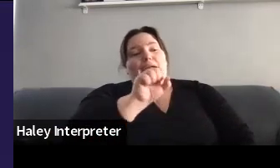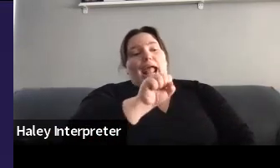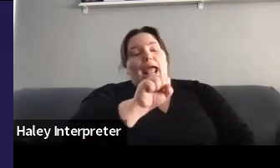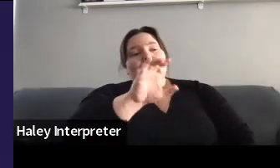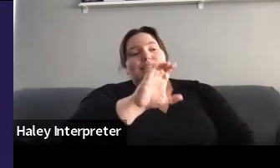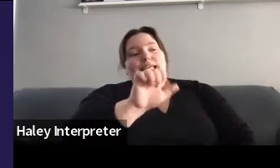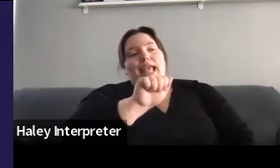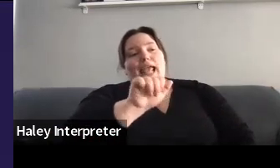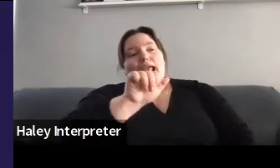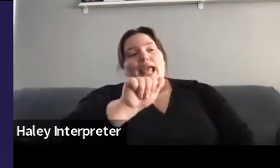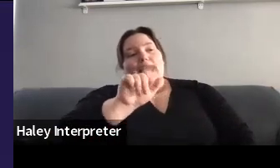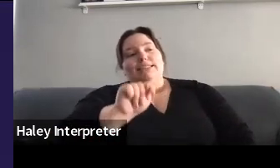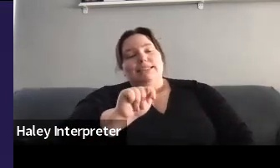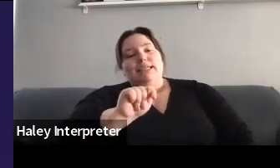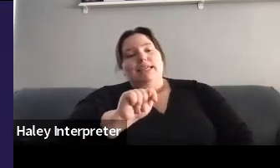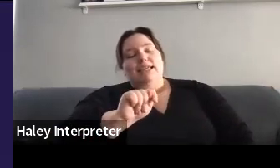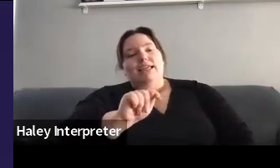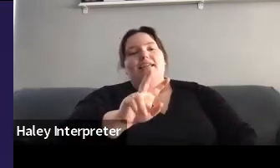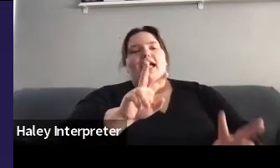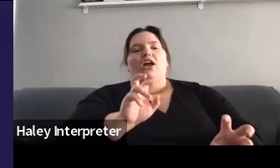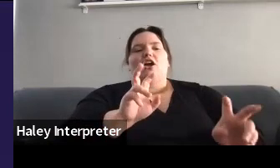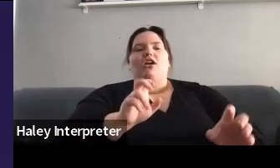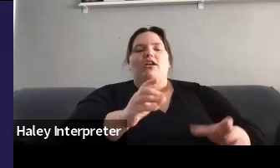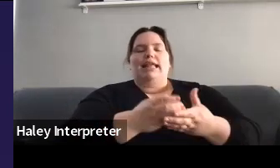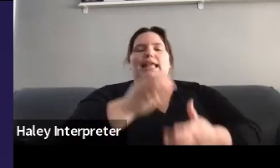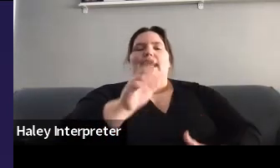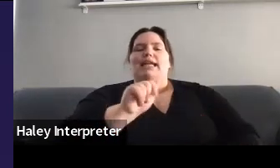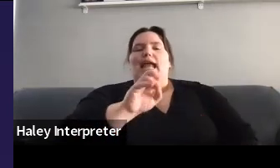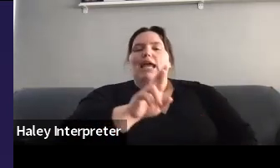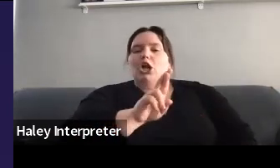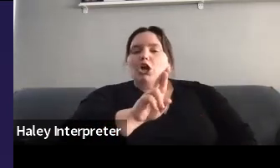SCAAT that are canned air that are